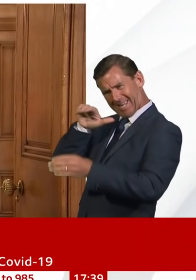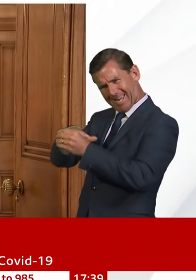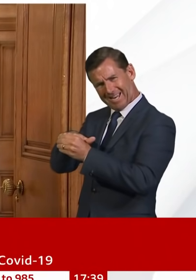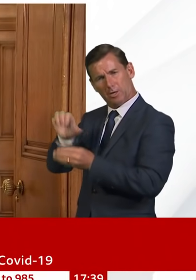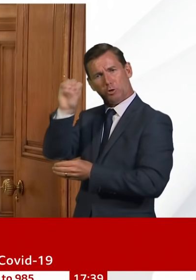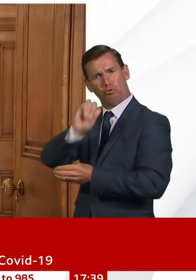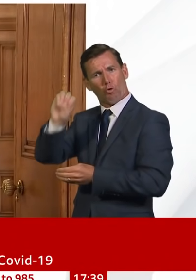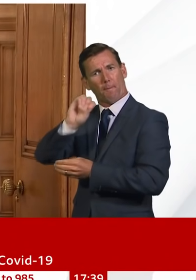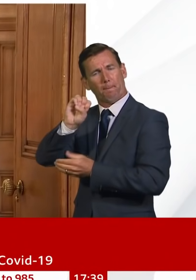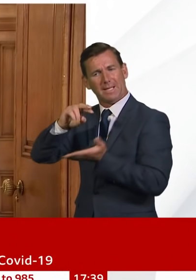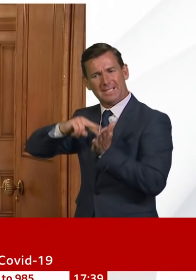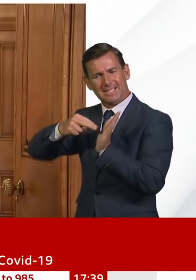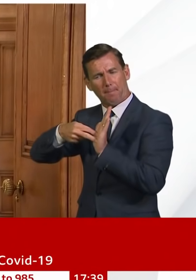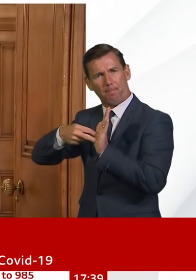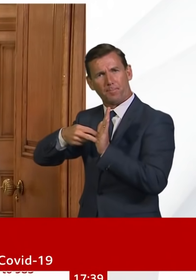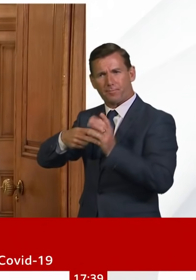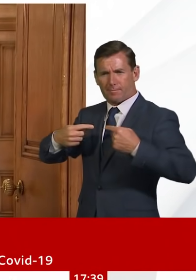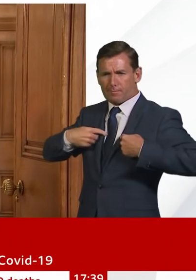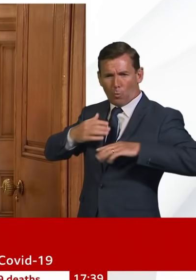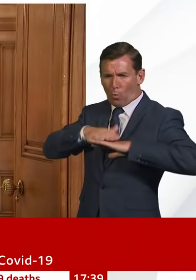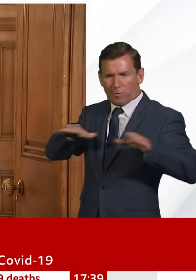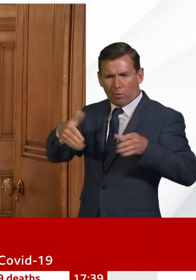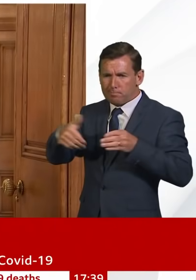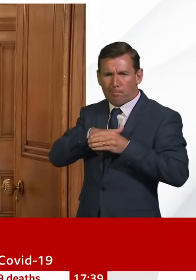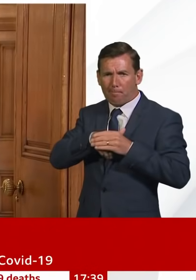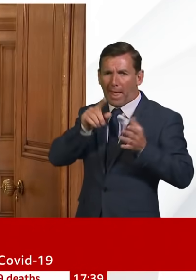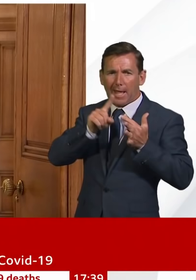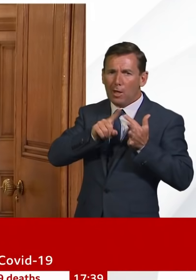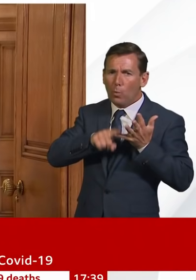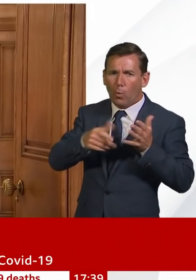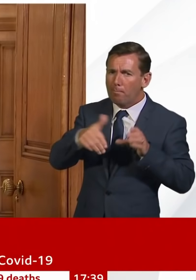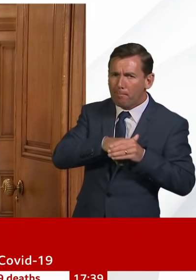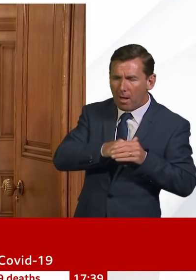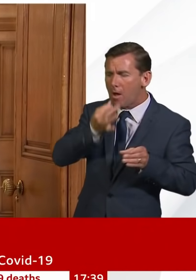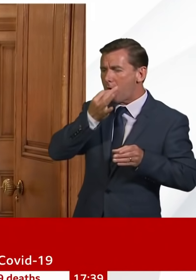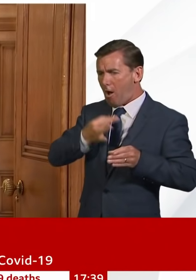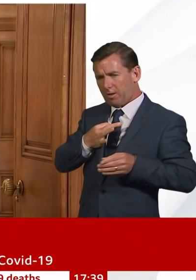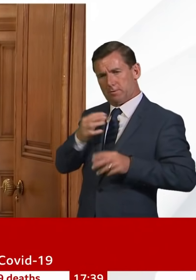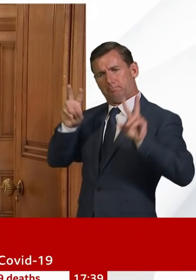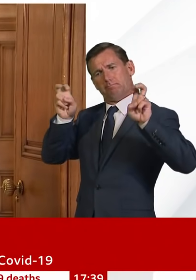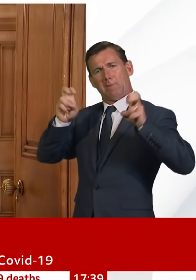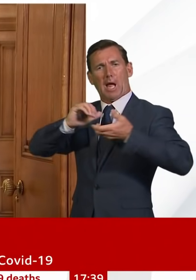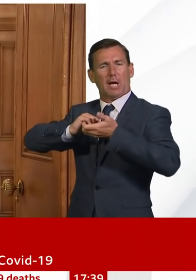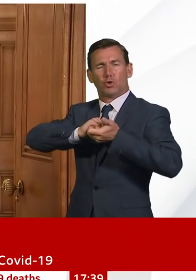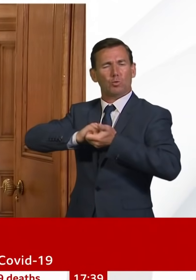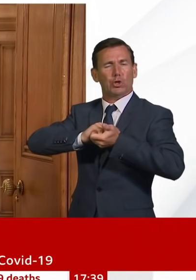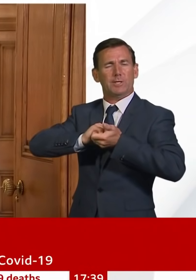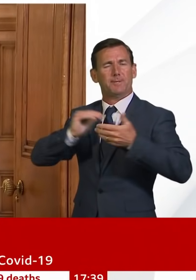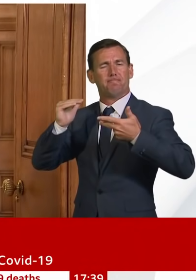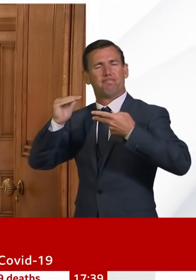associate way, because we're not members of the EU, came to me for decision, and I said